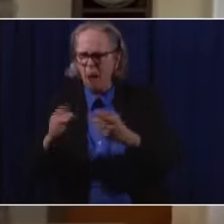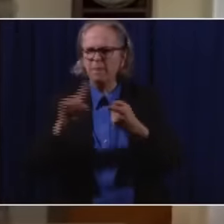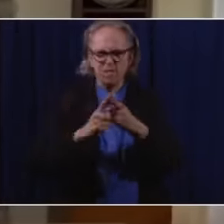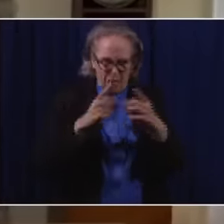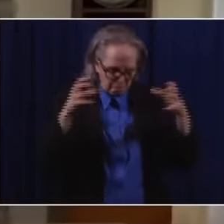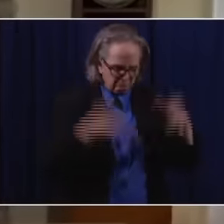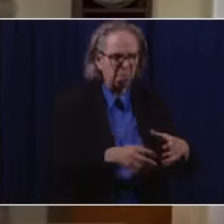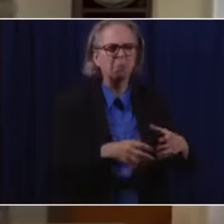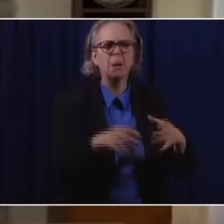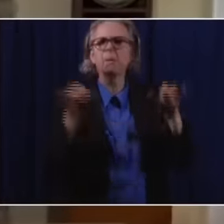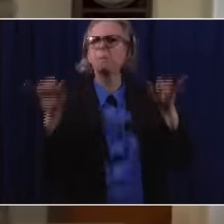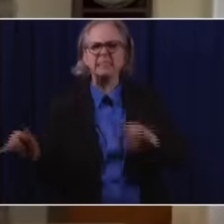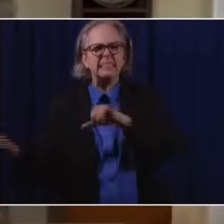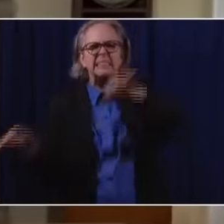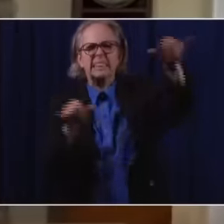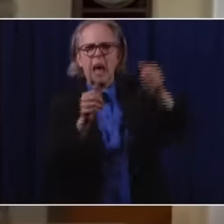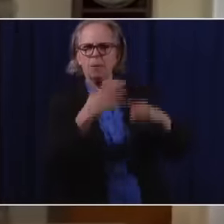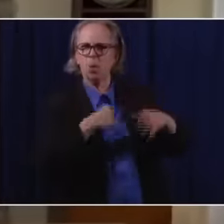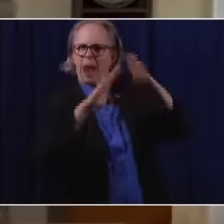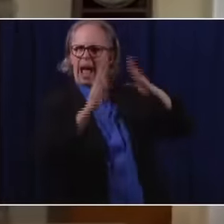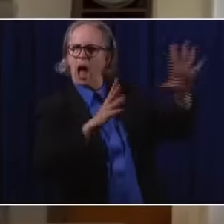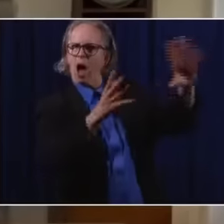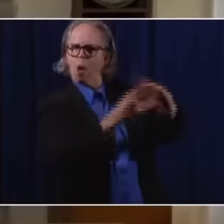seeing most of the spread.